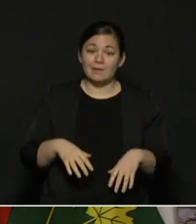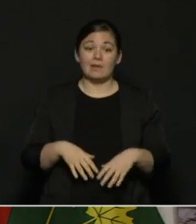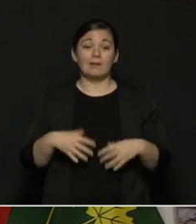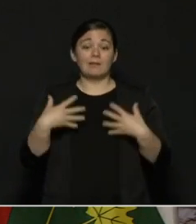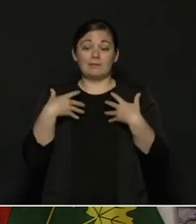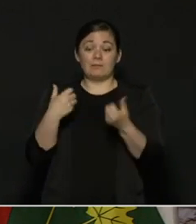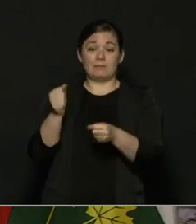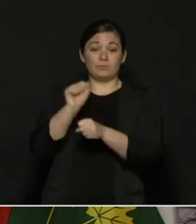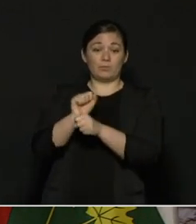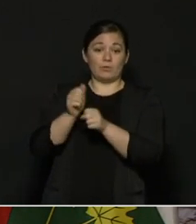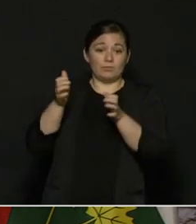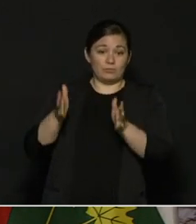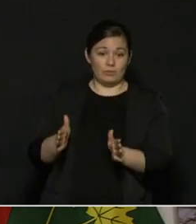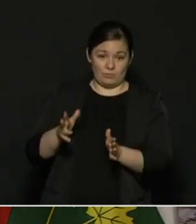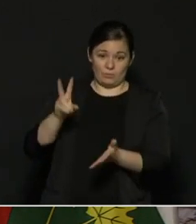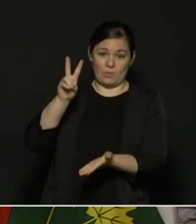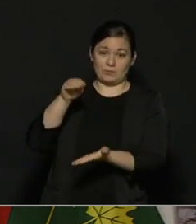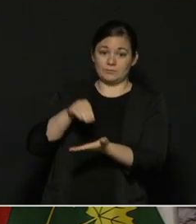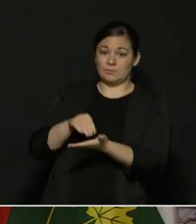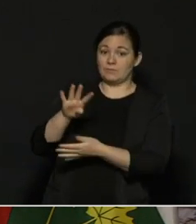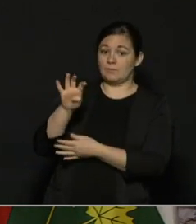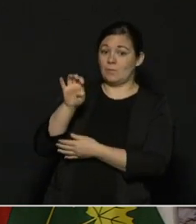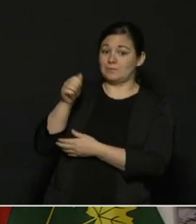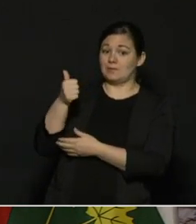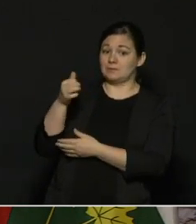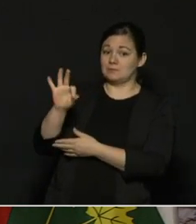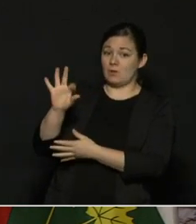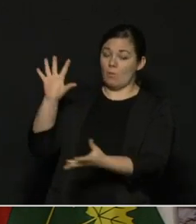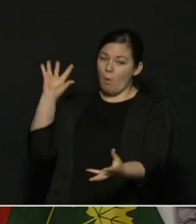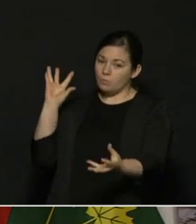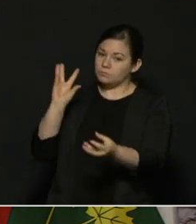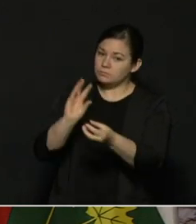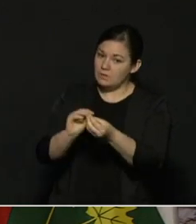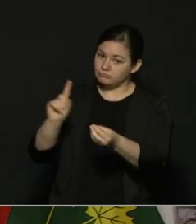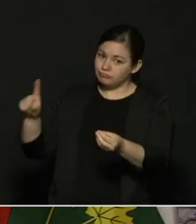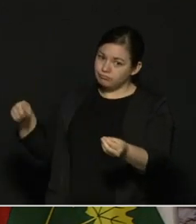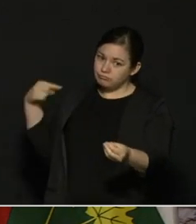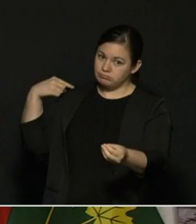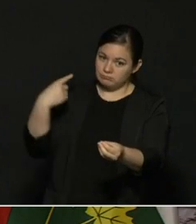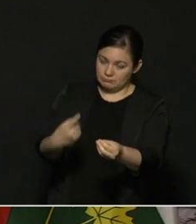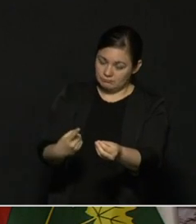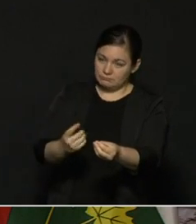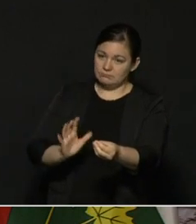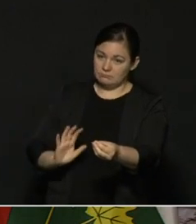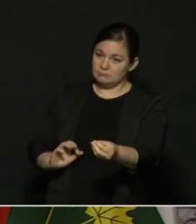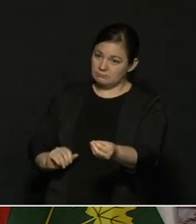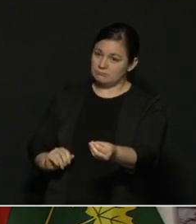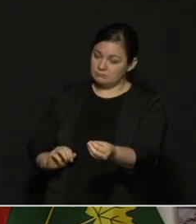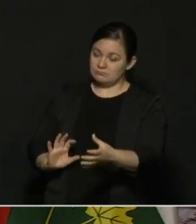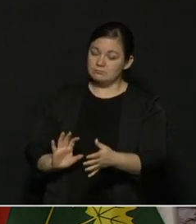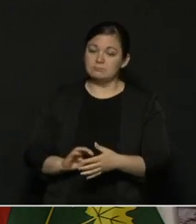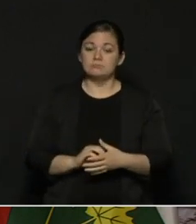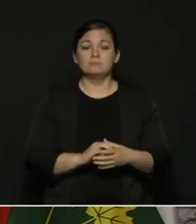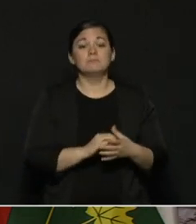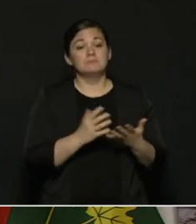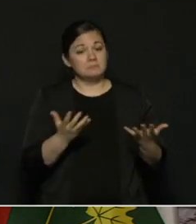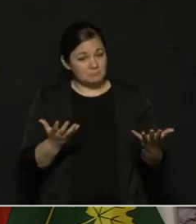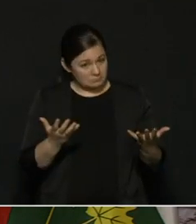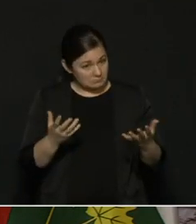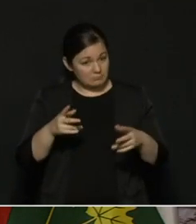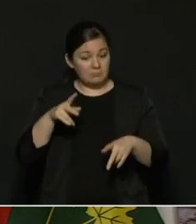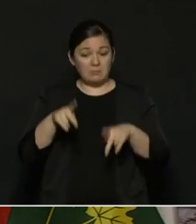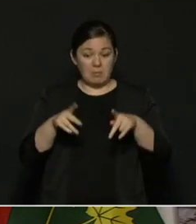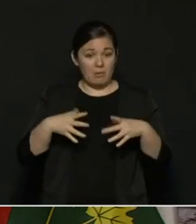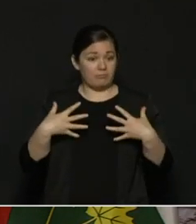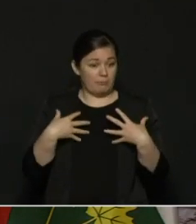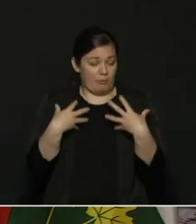2,419, cumulative total since the beginning in January. We continue to have people recovering, and we're up